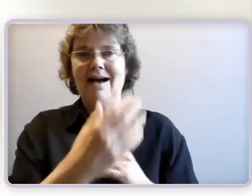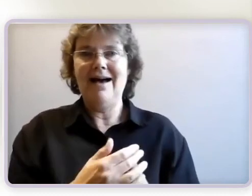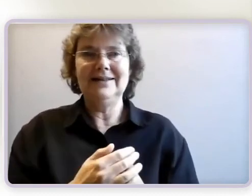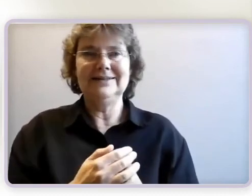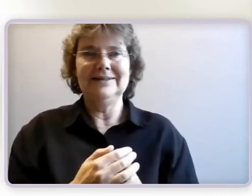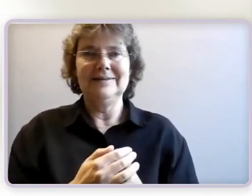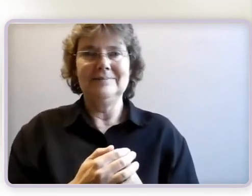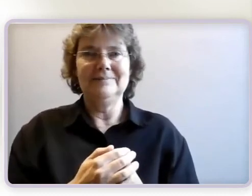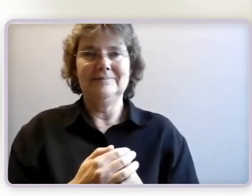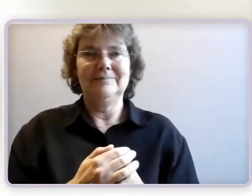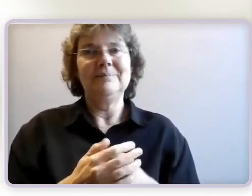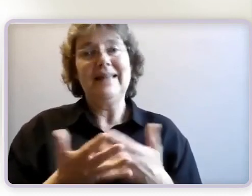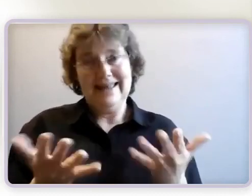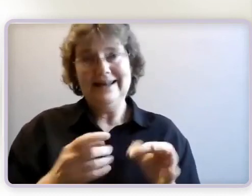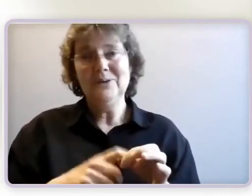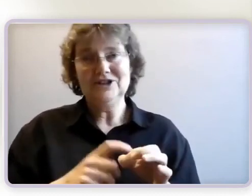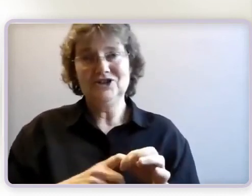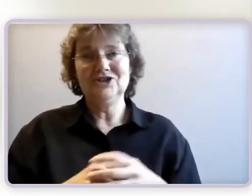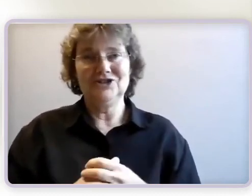which just says any questions.